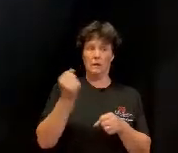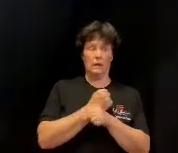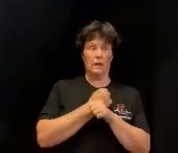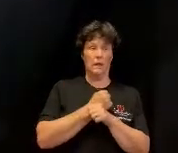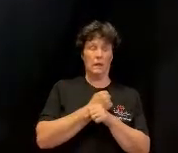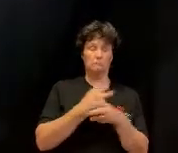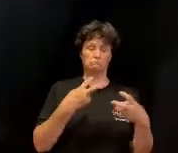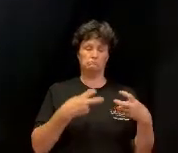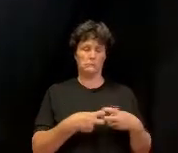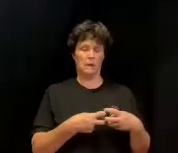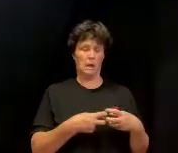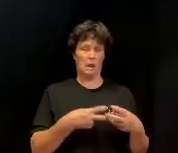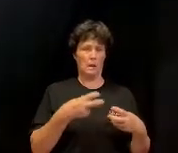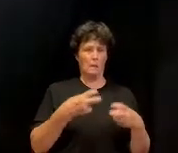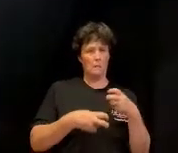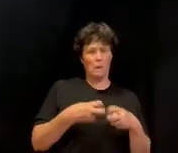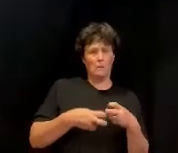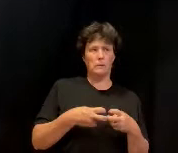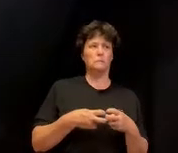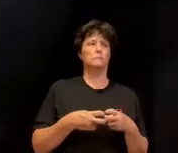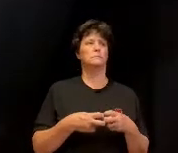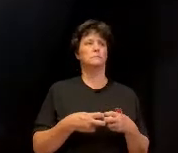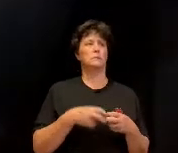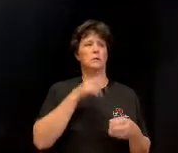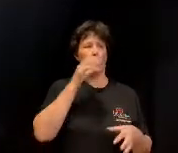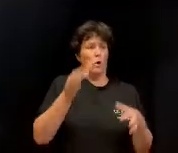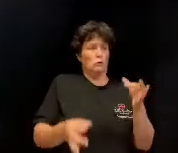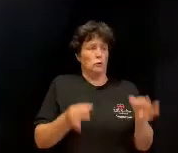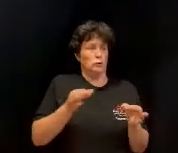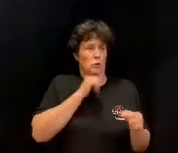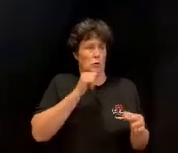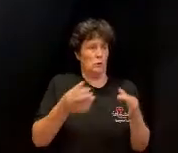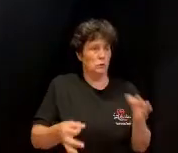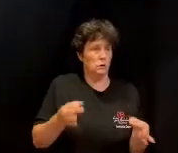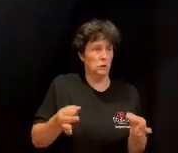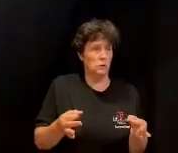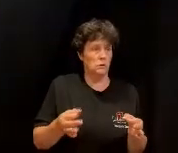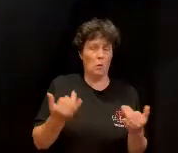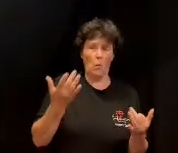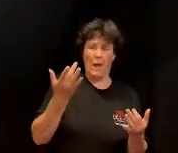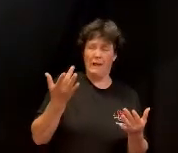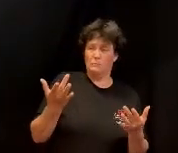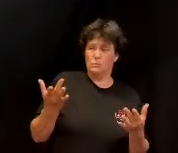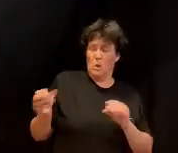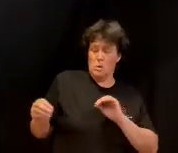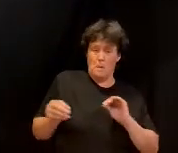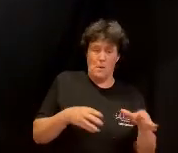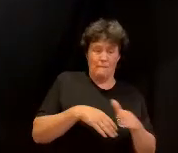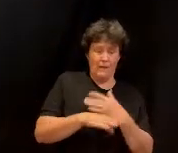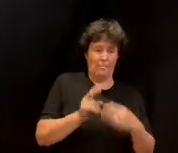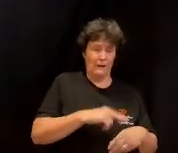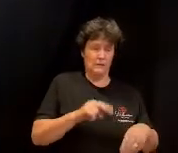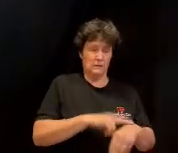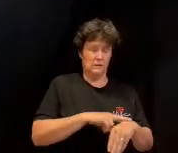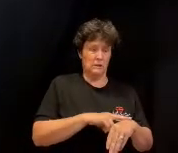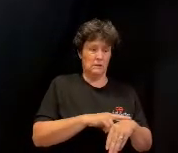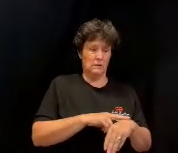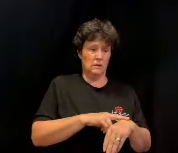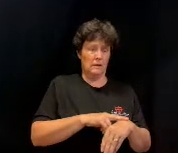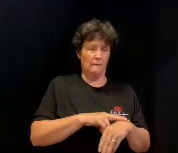but don't judge me. Because there's a move in the nation today. If you speak out, then you become a target.